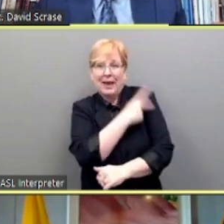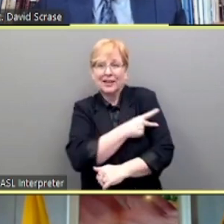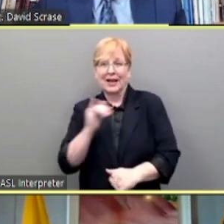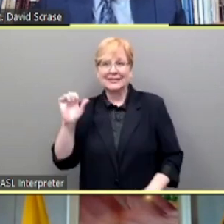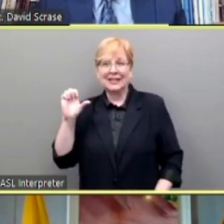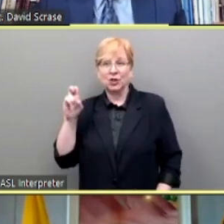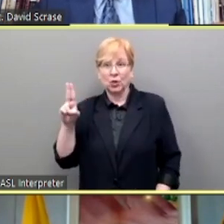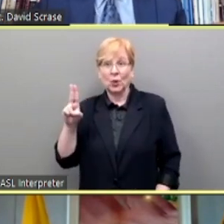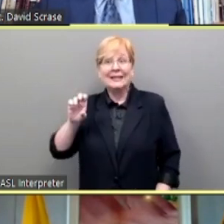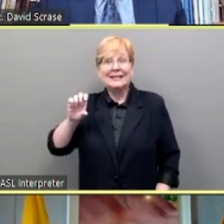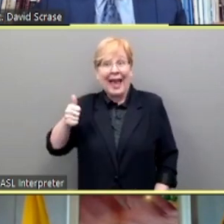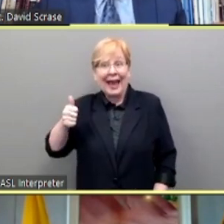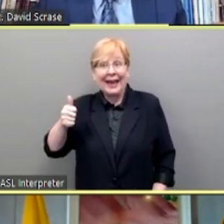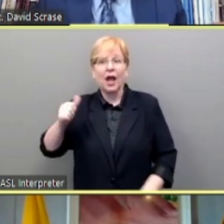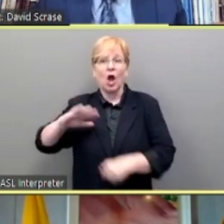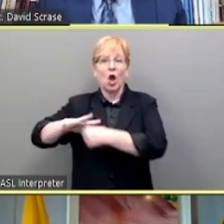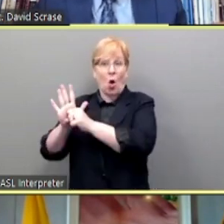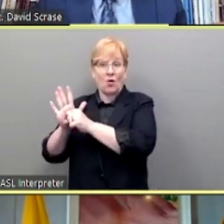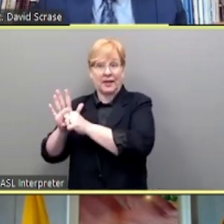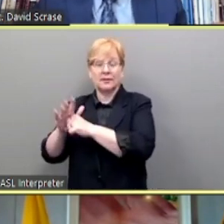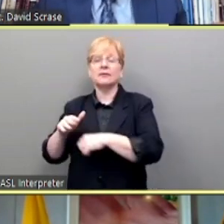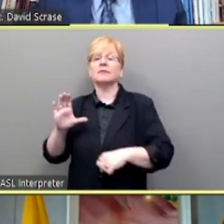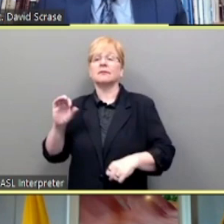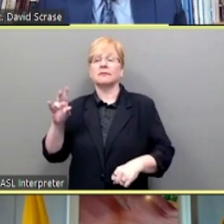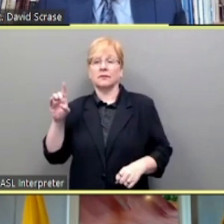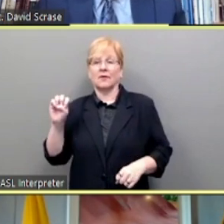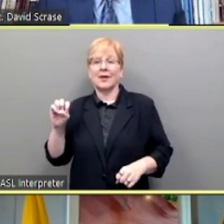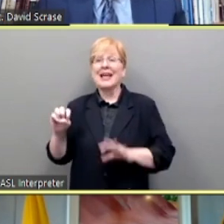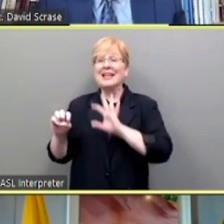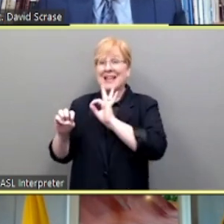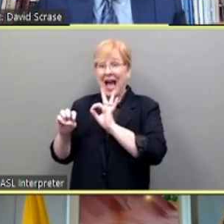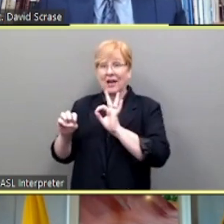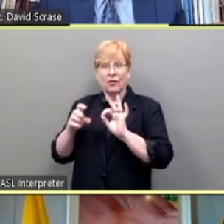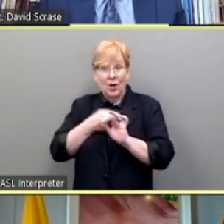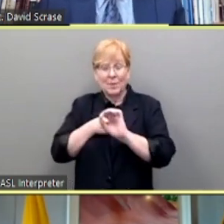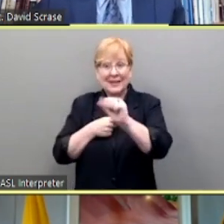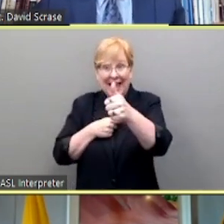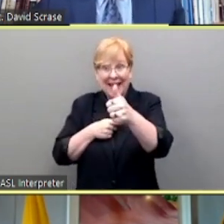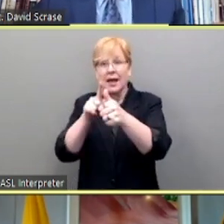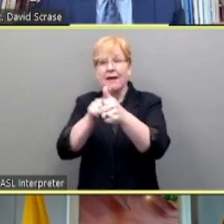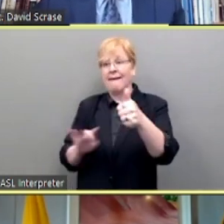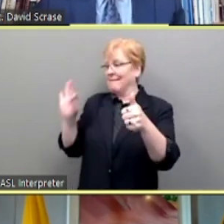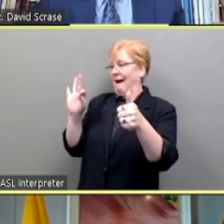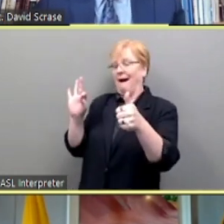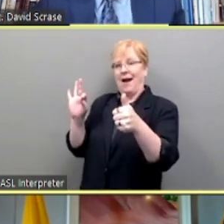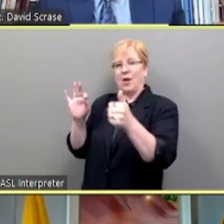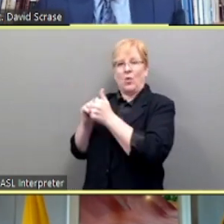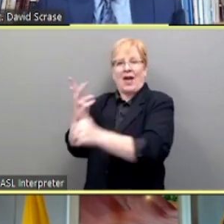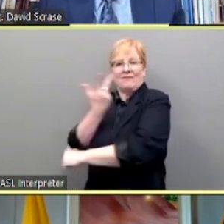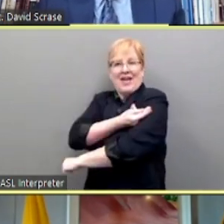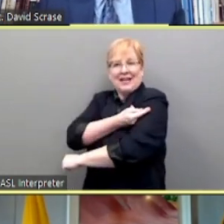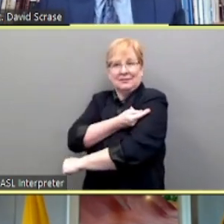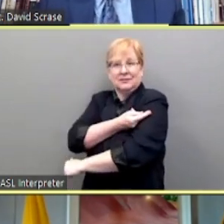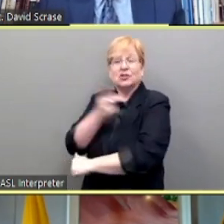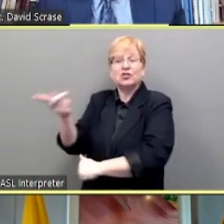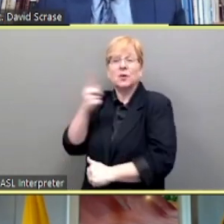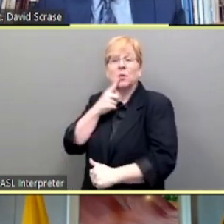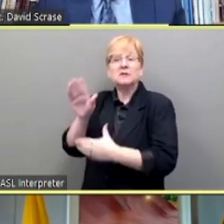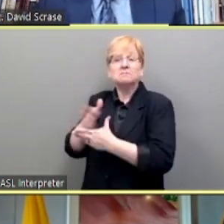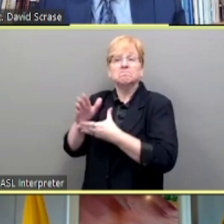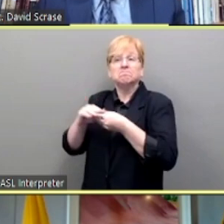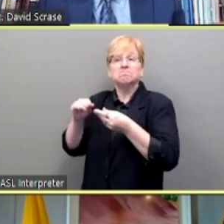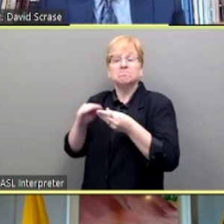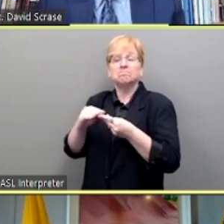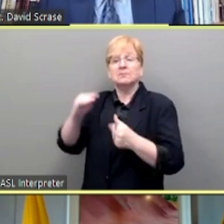COVID patients. 9 of them were unvaccinated individuals. She told a story about a young man with a wife and